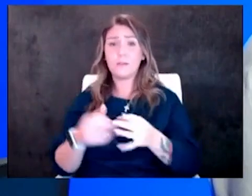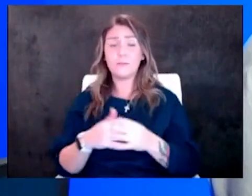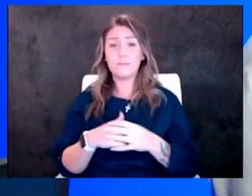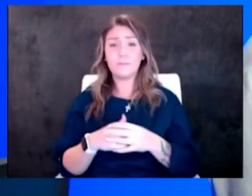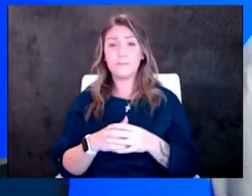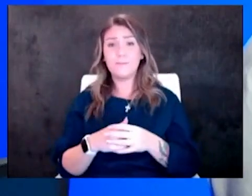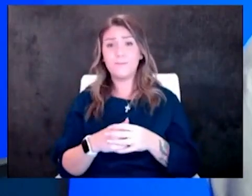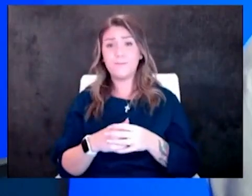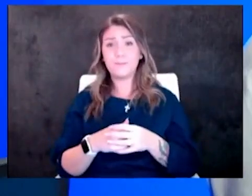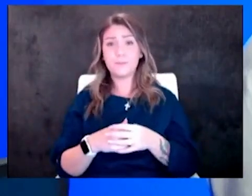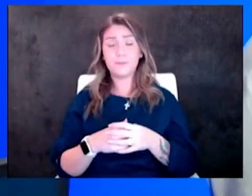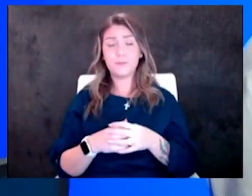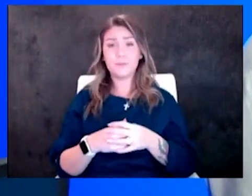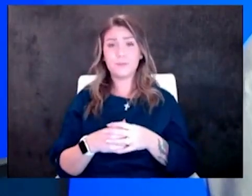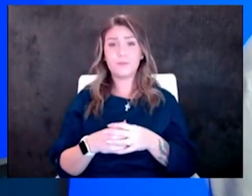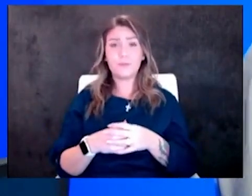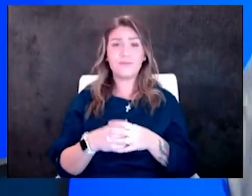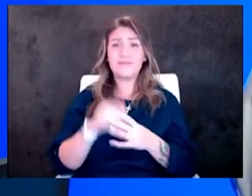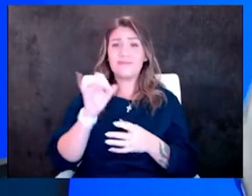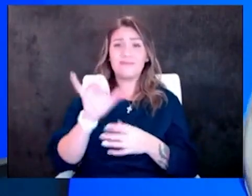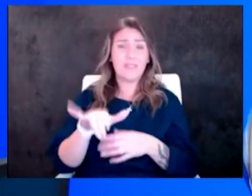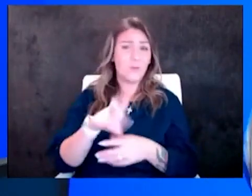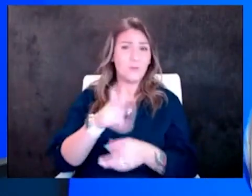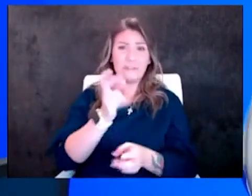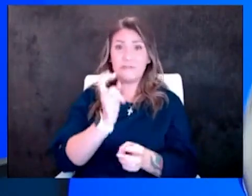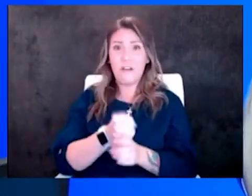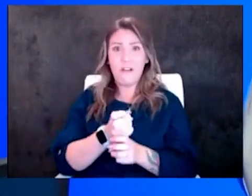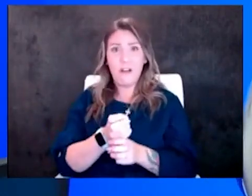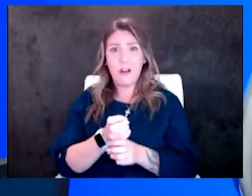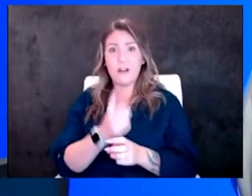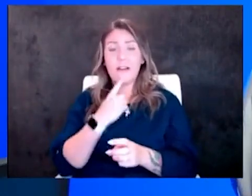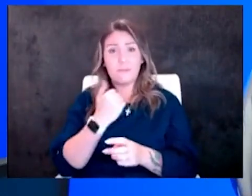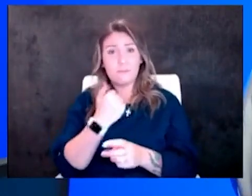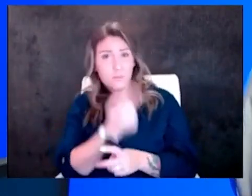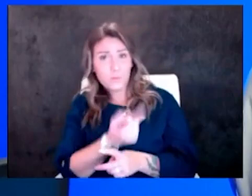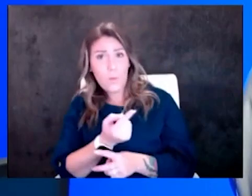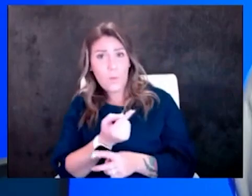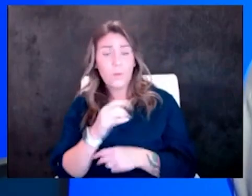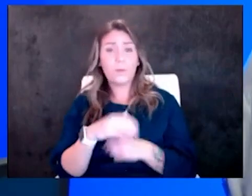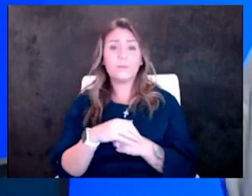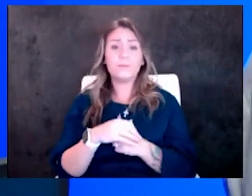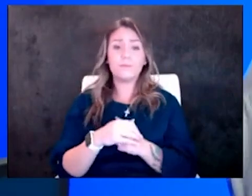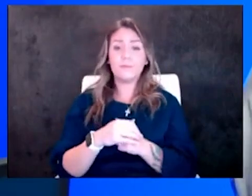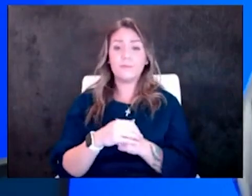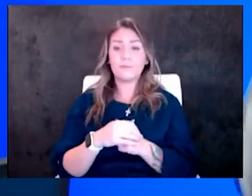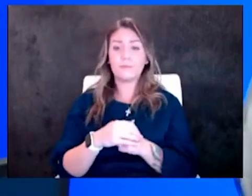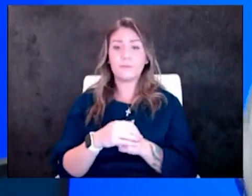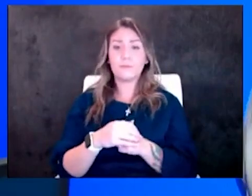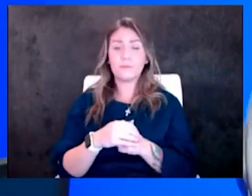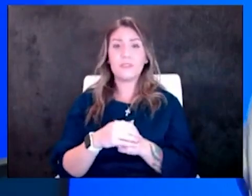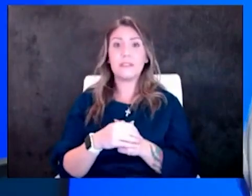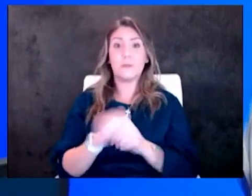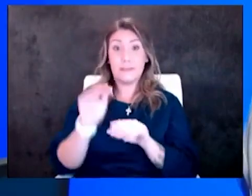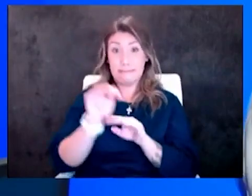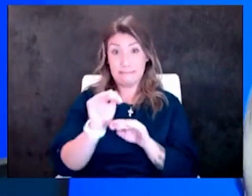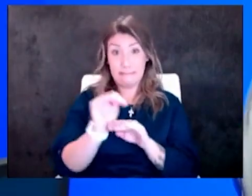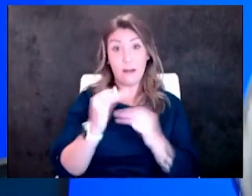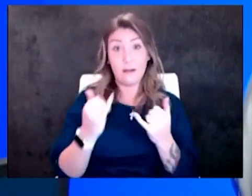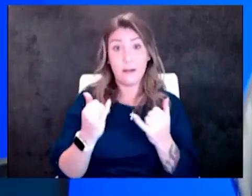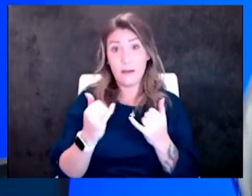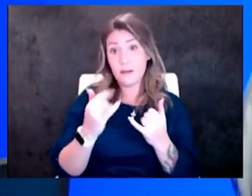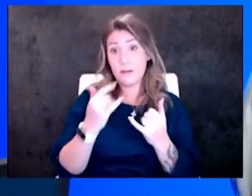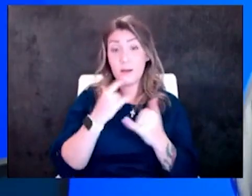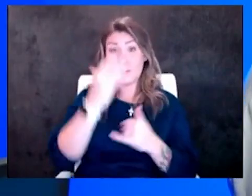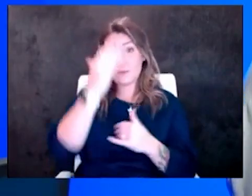It was hard times. And so I told her, this was evening now, that I was aware that she had